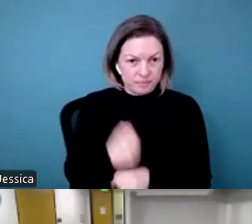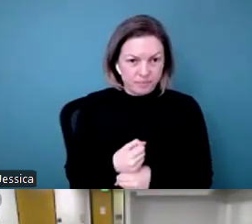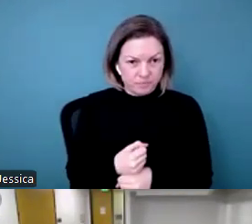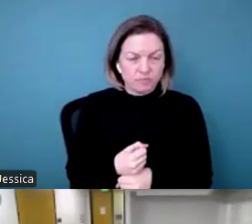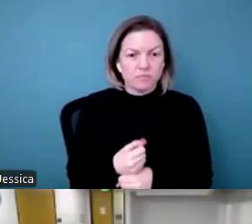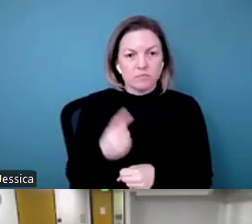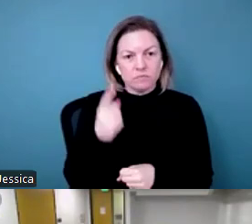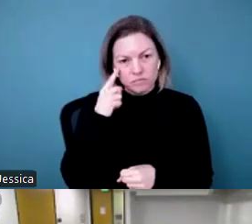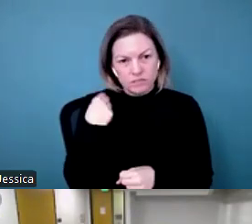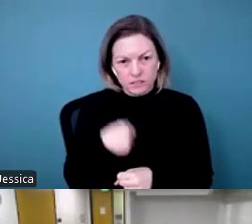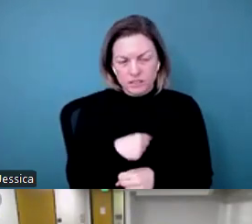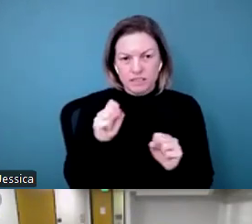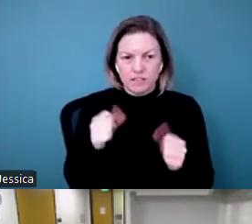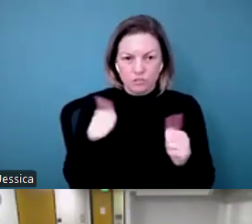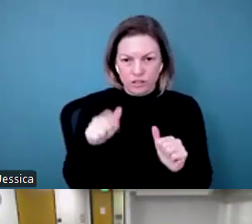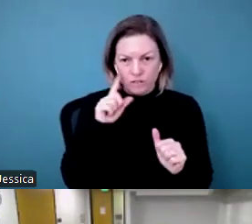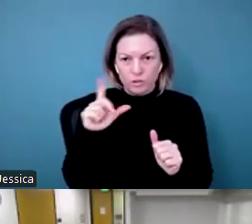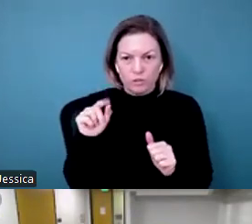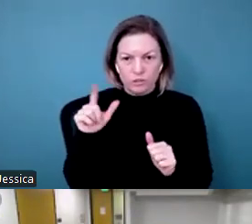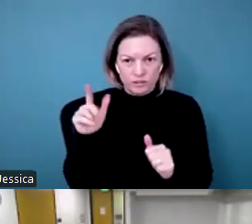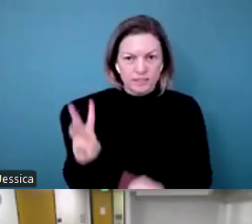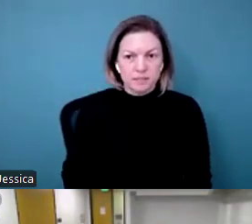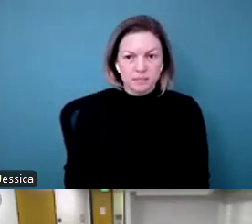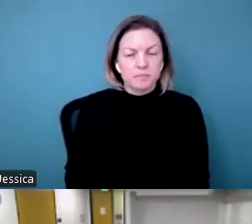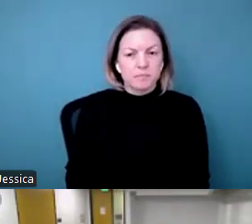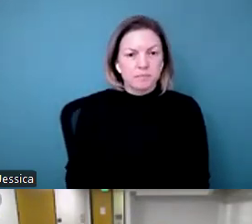we can try for 2026.